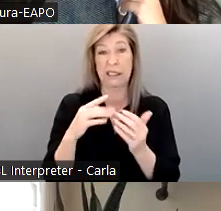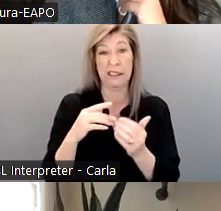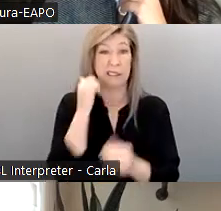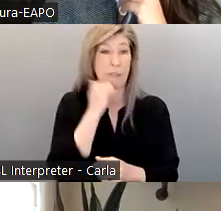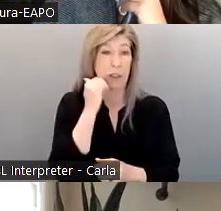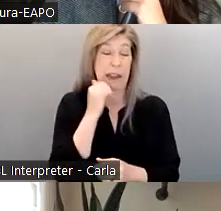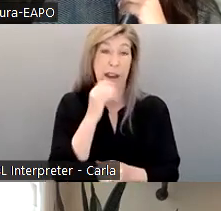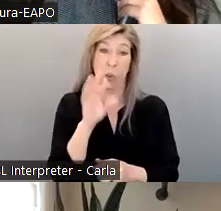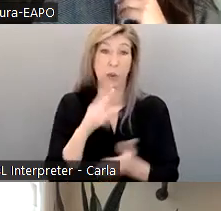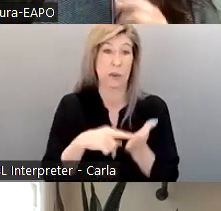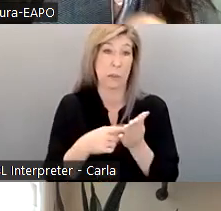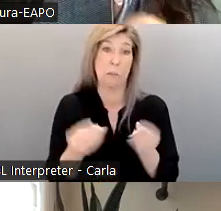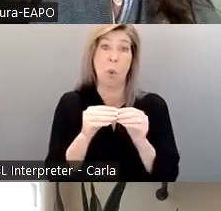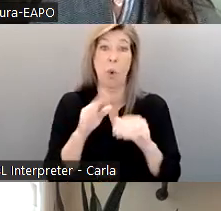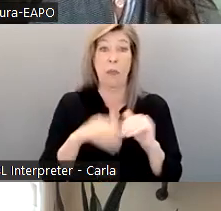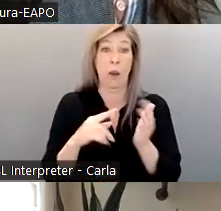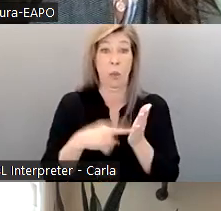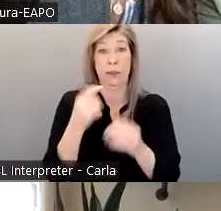look at all of the social